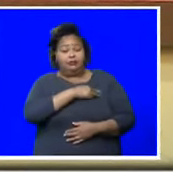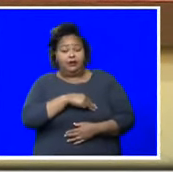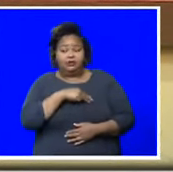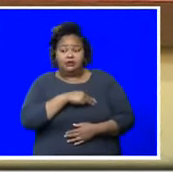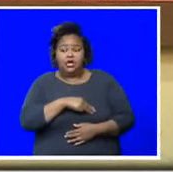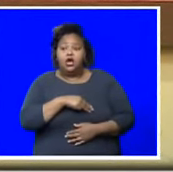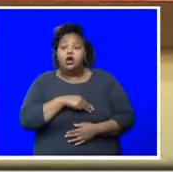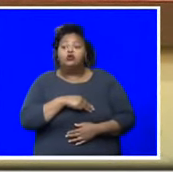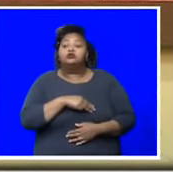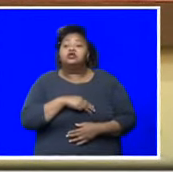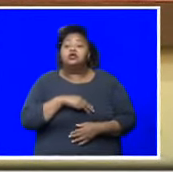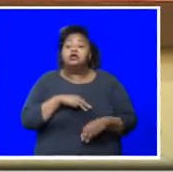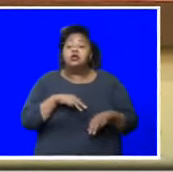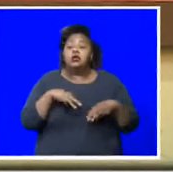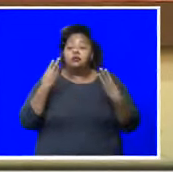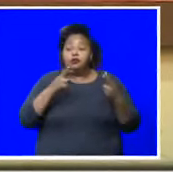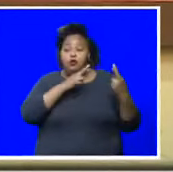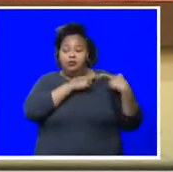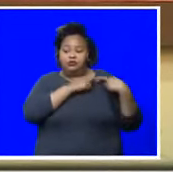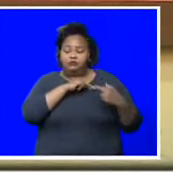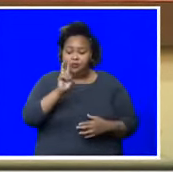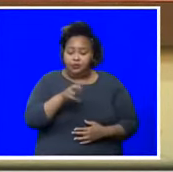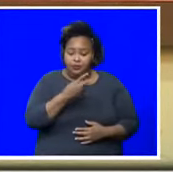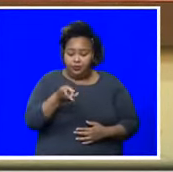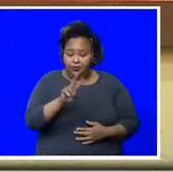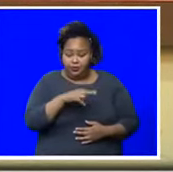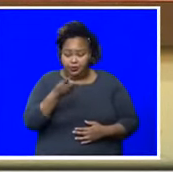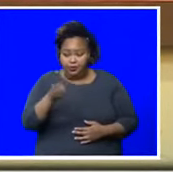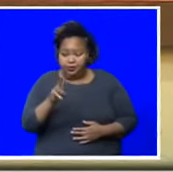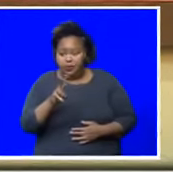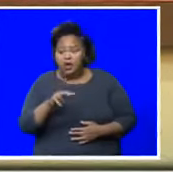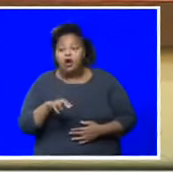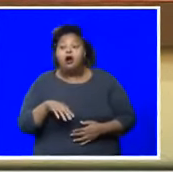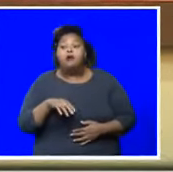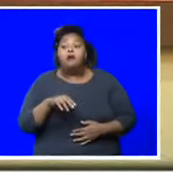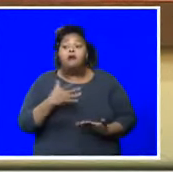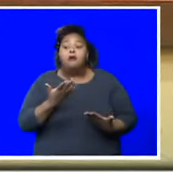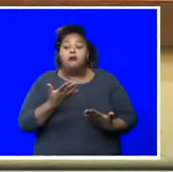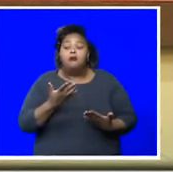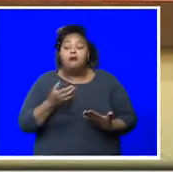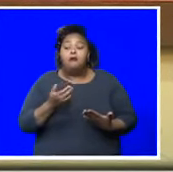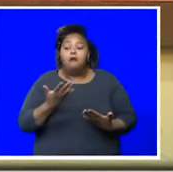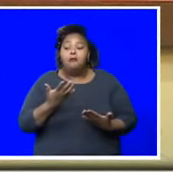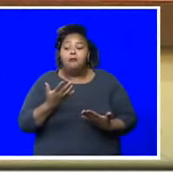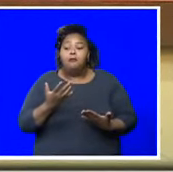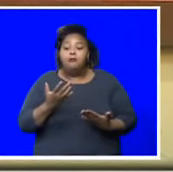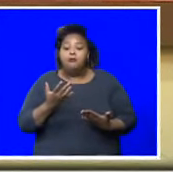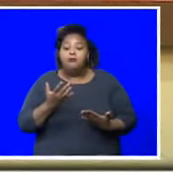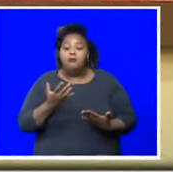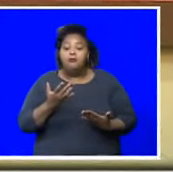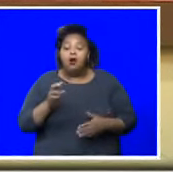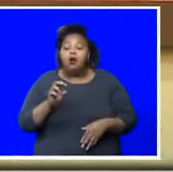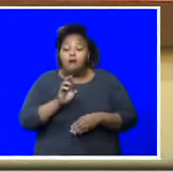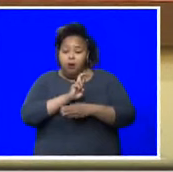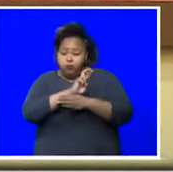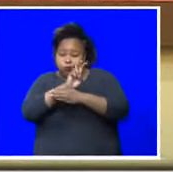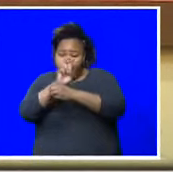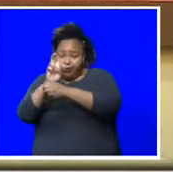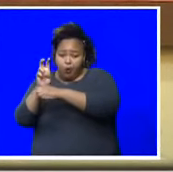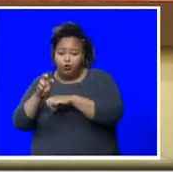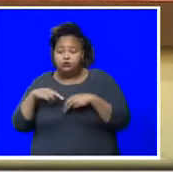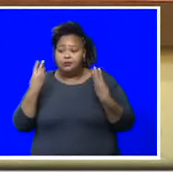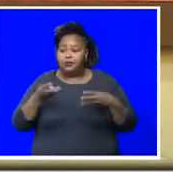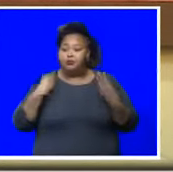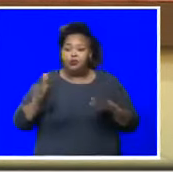endzaweni yekutijabulisa kanye netilimato. Siphinde sikwekhude kakhulu kwelokuthi noma senilimetene nihambe niyochubeka nento yomsindo